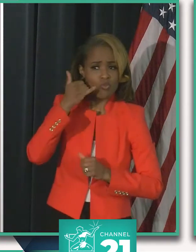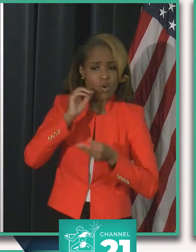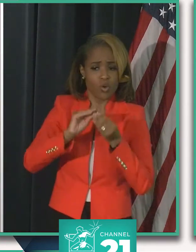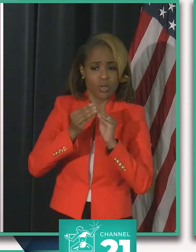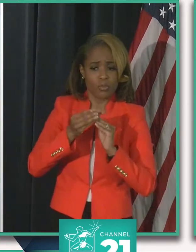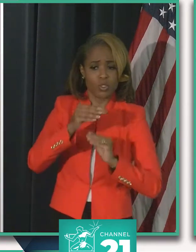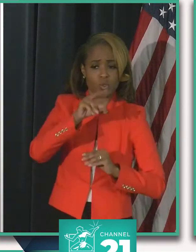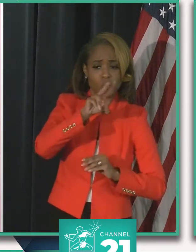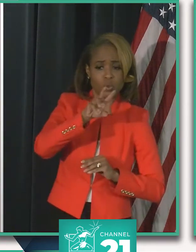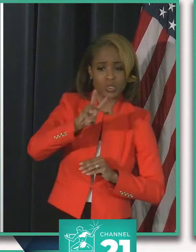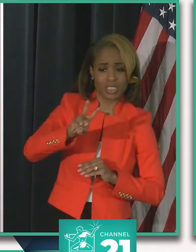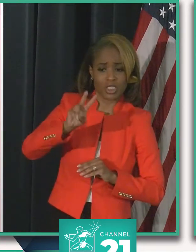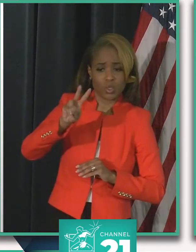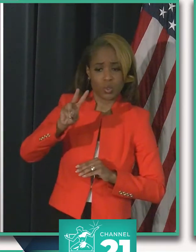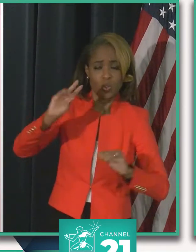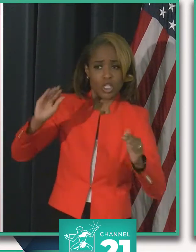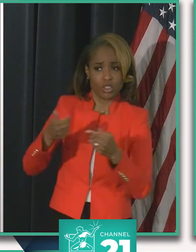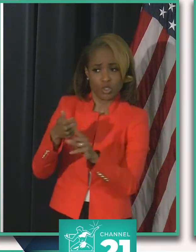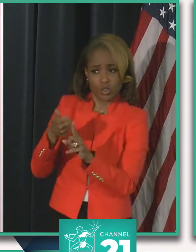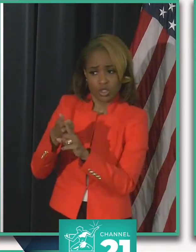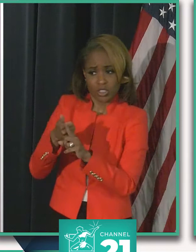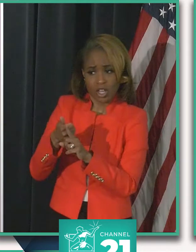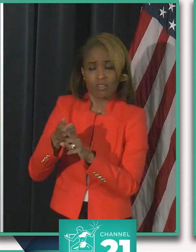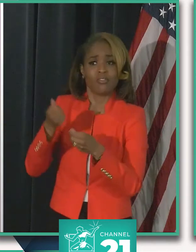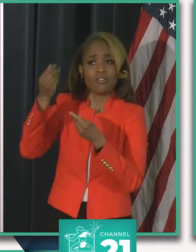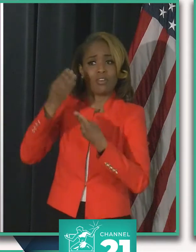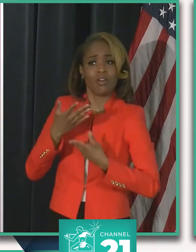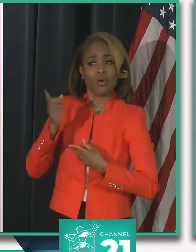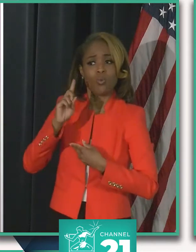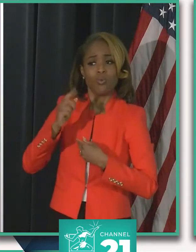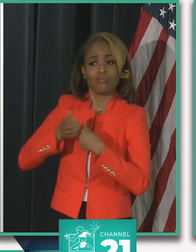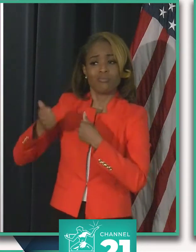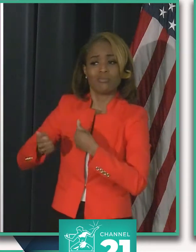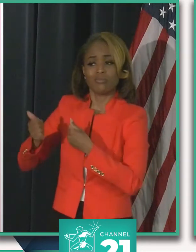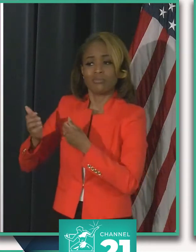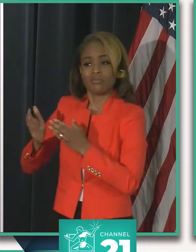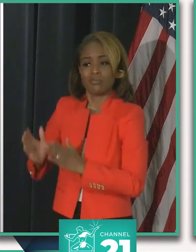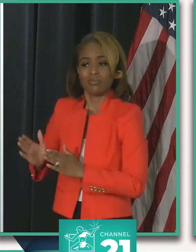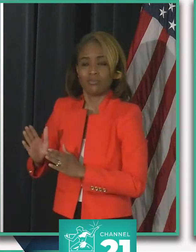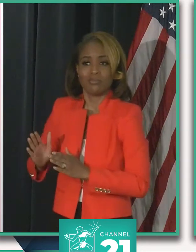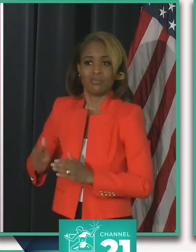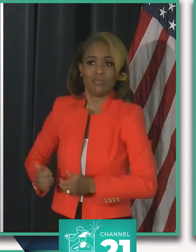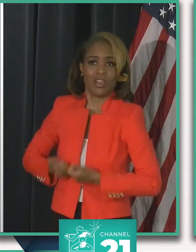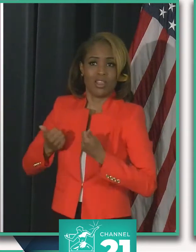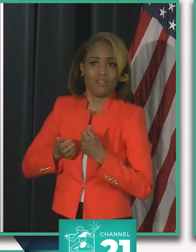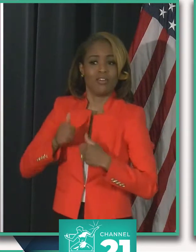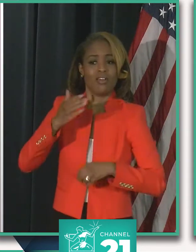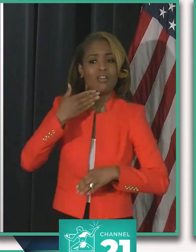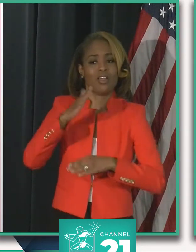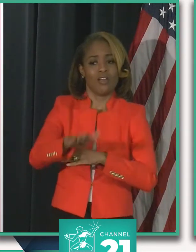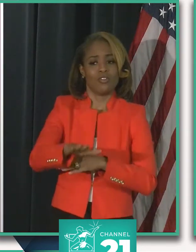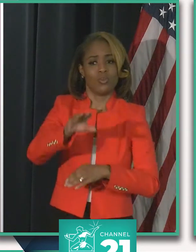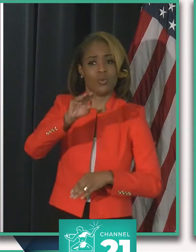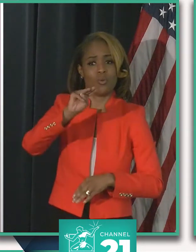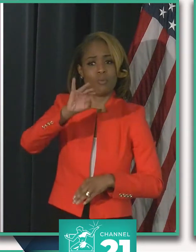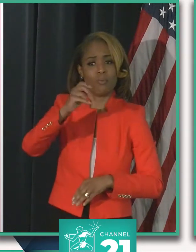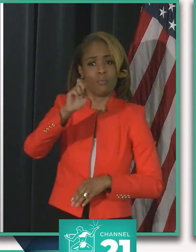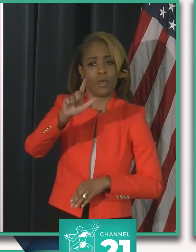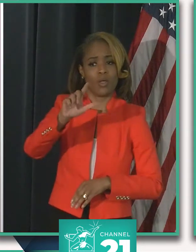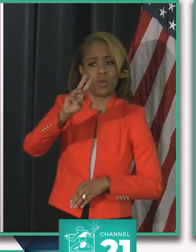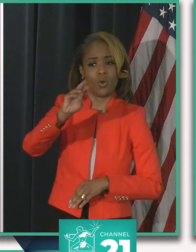introduce yourself and let us know what neighborhood you live in. Good afternoon, good evening, Mr. Mayor. This is Michael Williams, and I'm in the Brightmoore